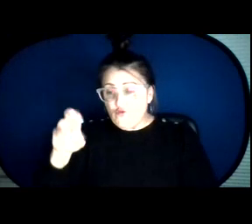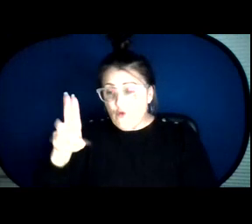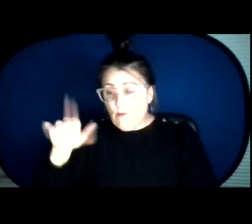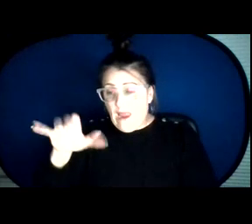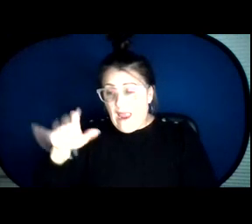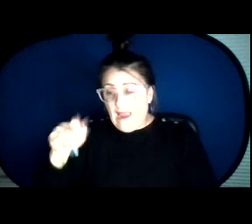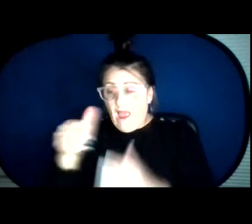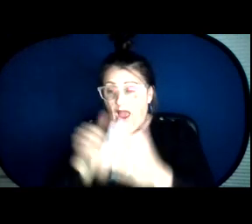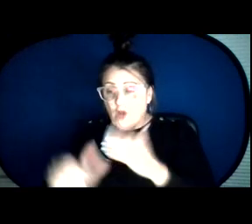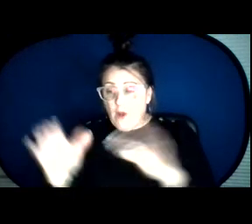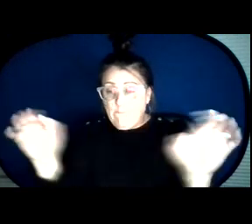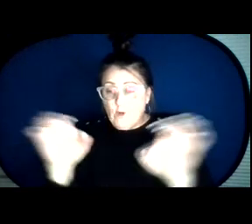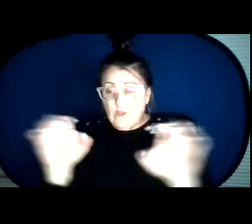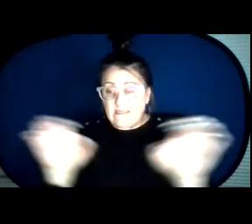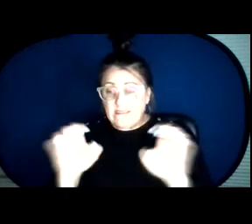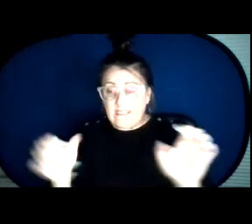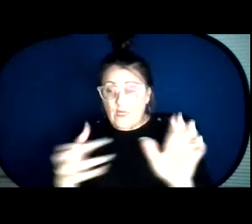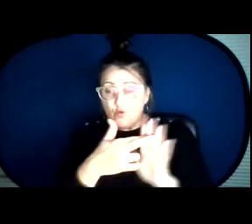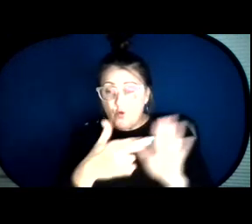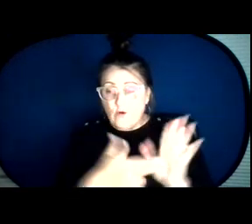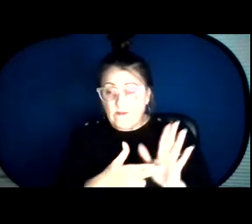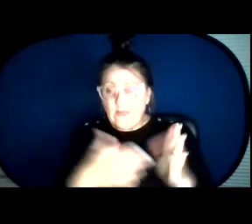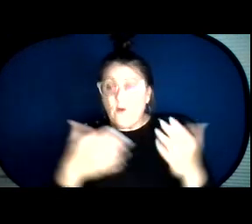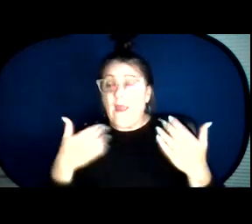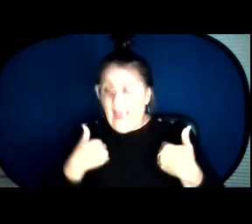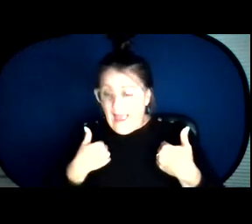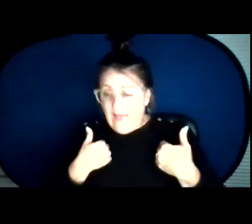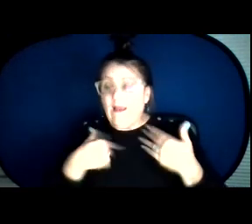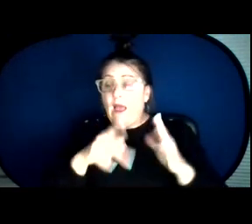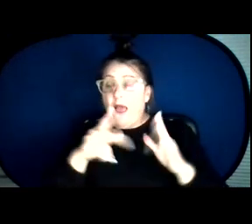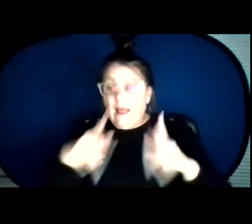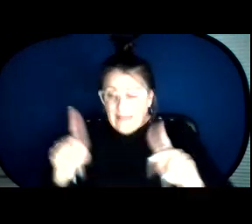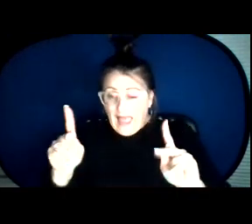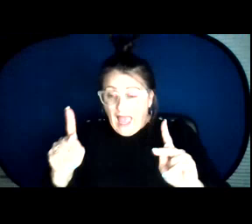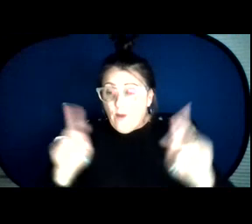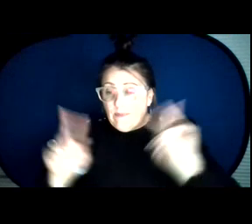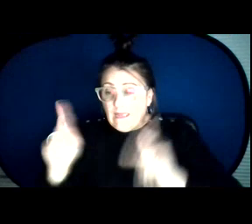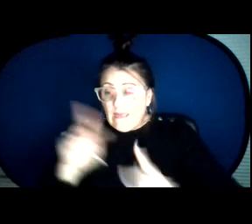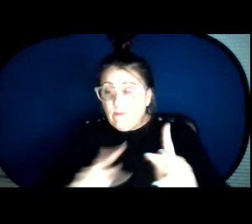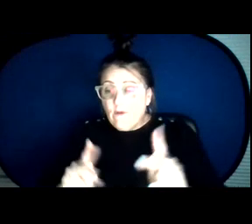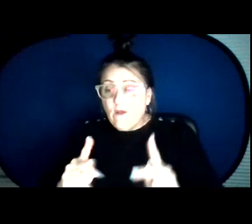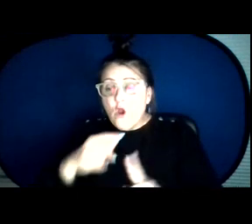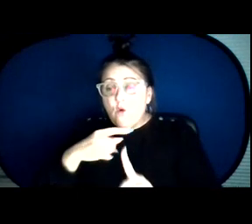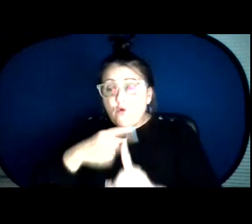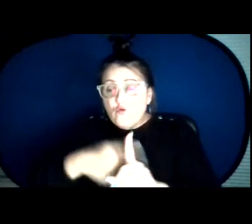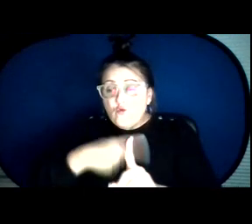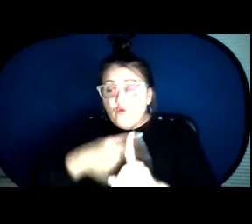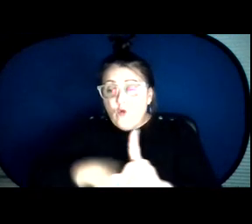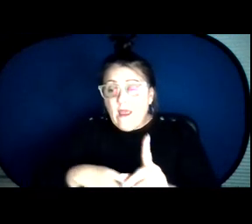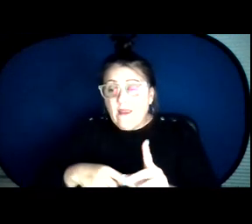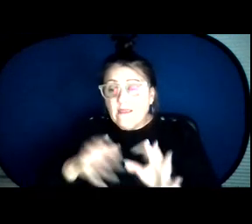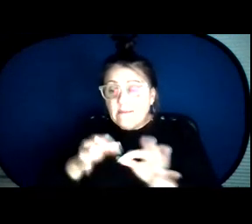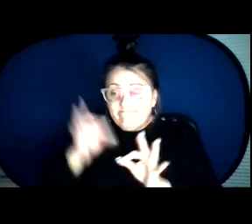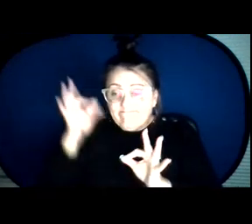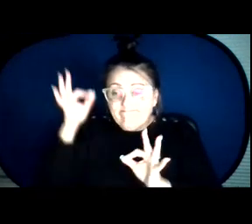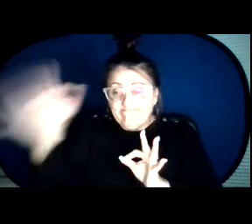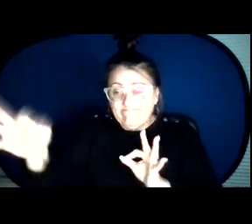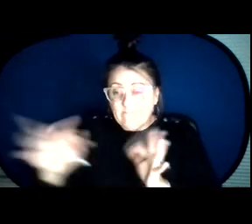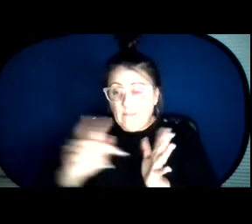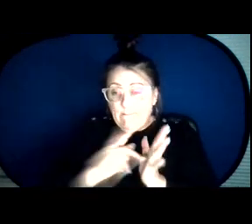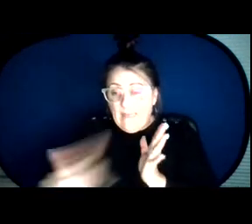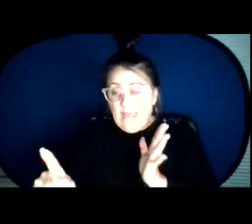emergency regulations, Caltrans implemented a policy to allow tenants with rent delinquency to defer payment of delinquent rent until